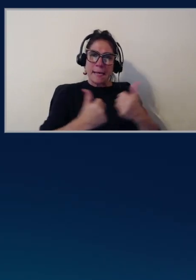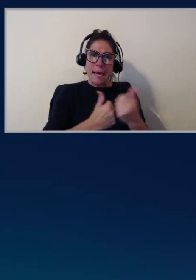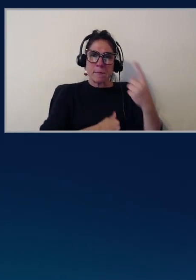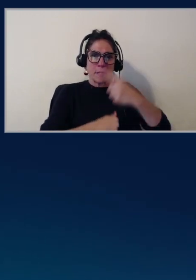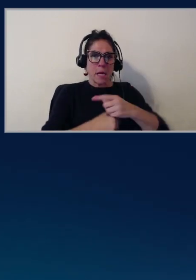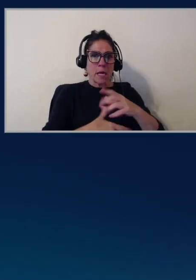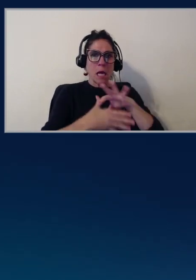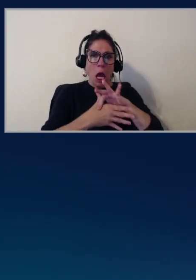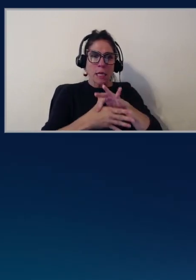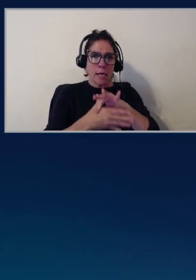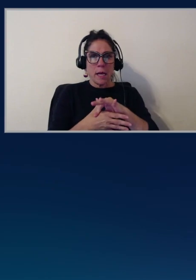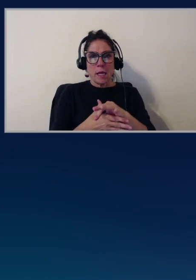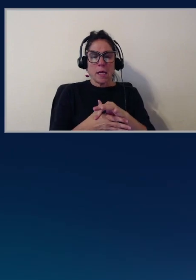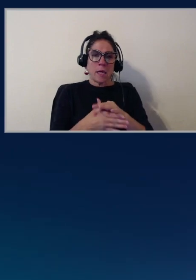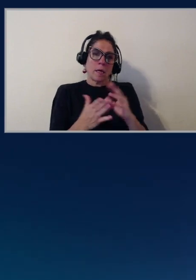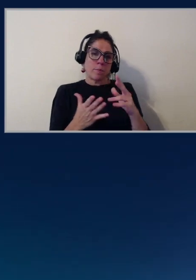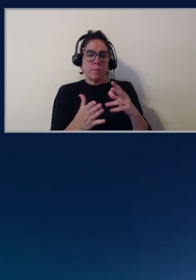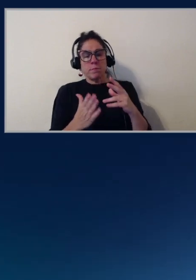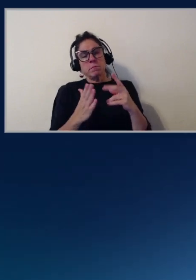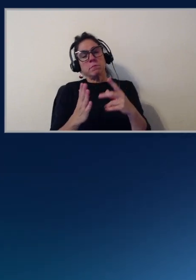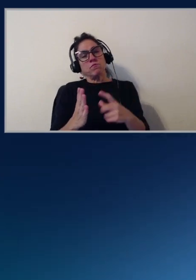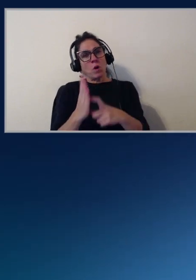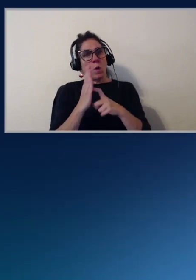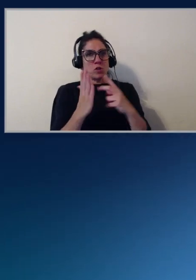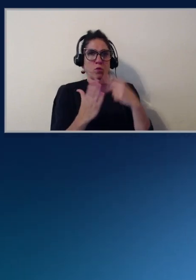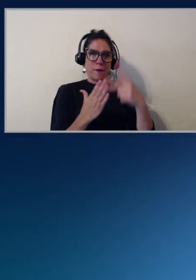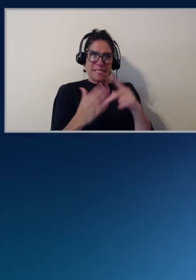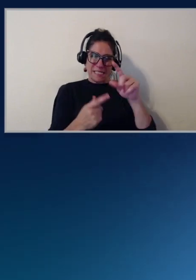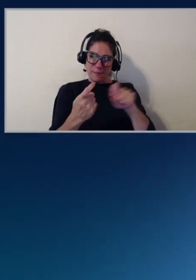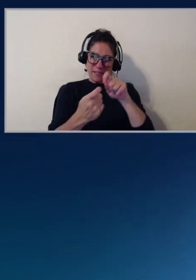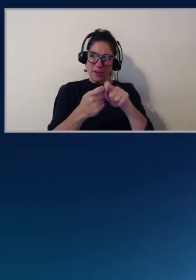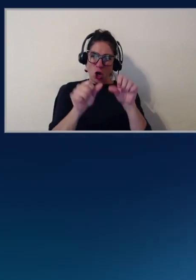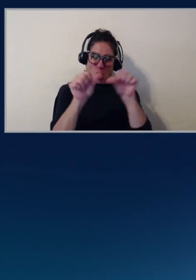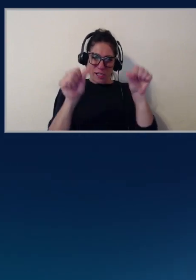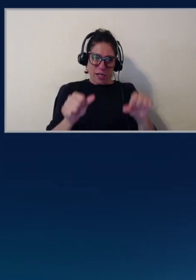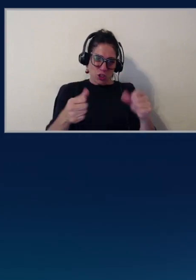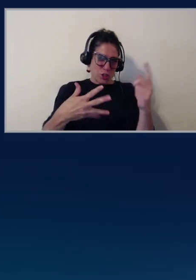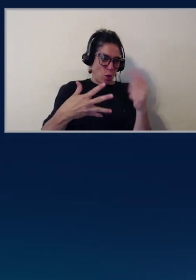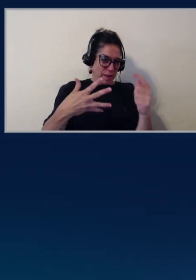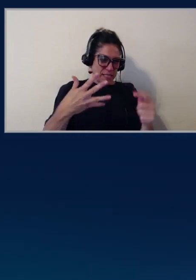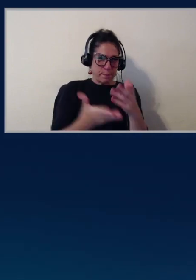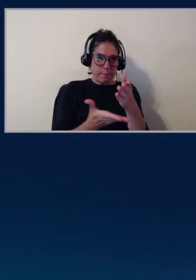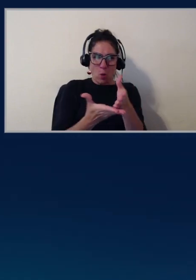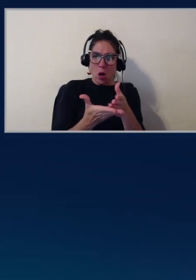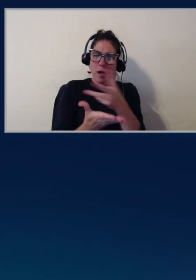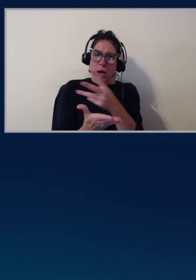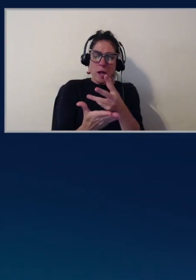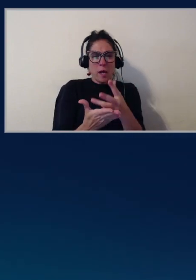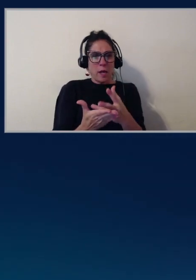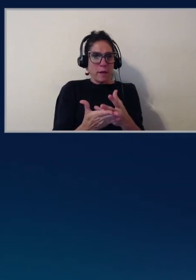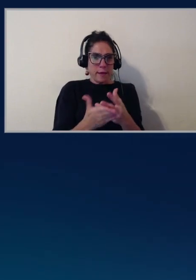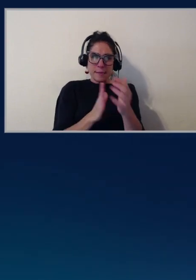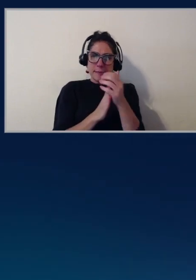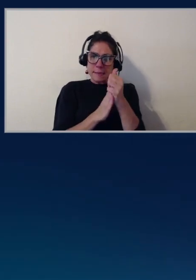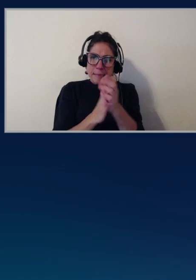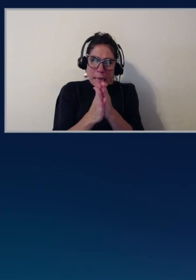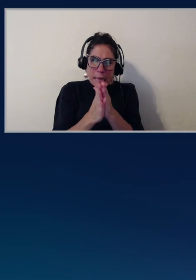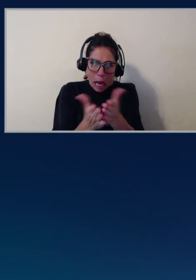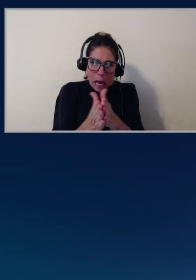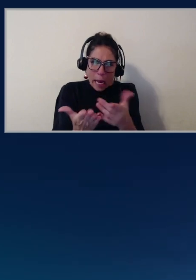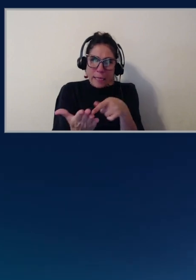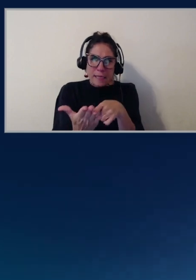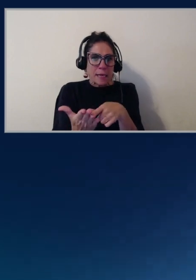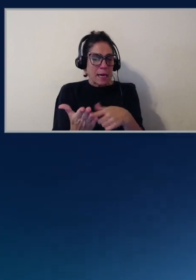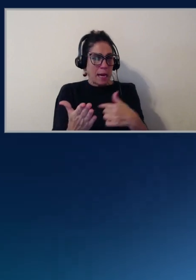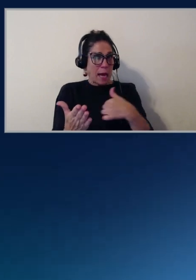requires programming and a specific architecture and all these like pieces, and we have all these guides and all these things. I